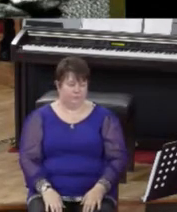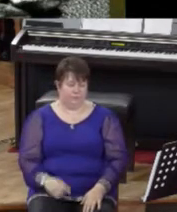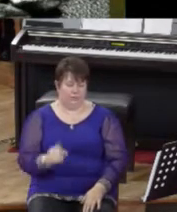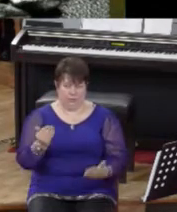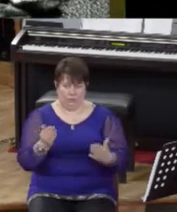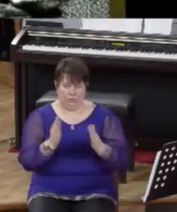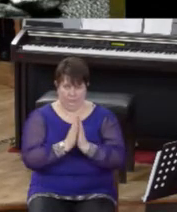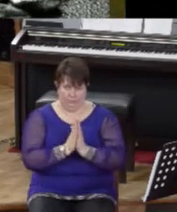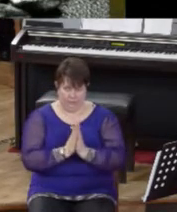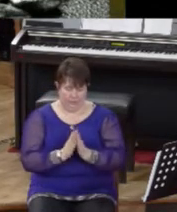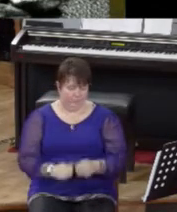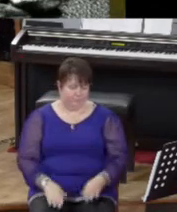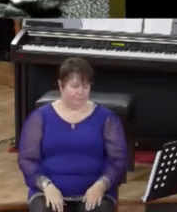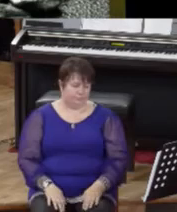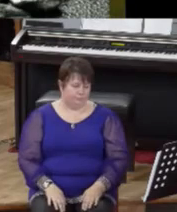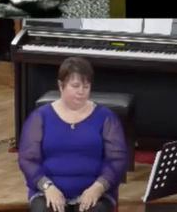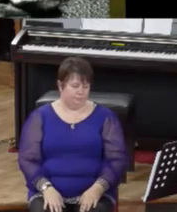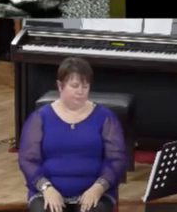Let us pray.